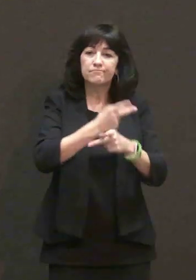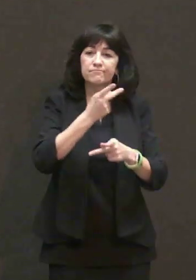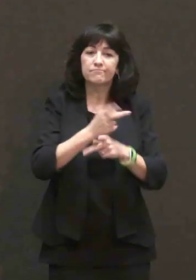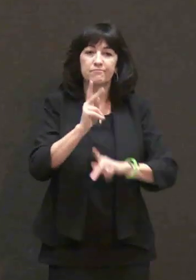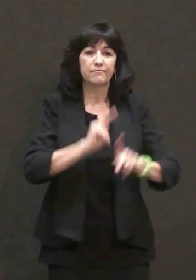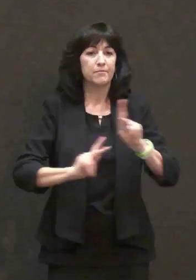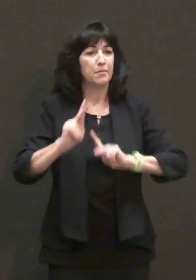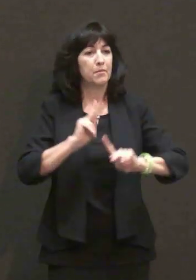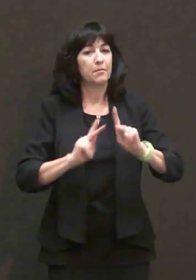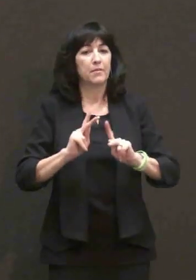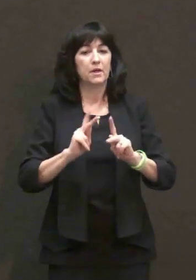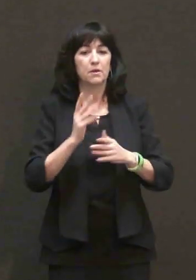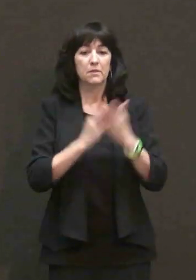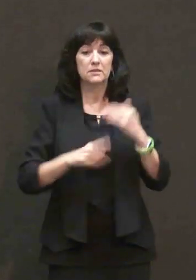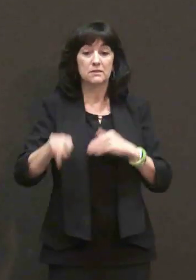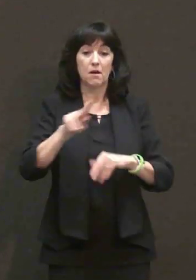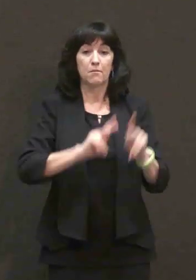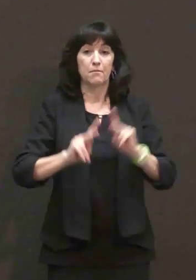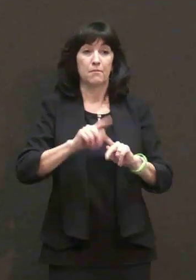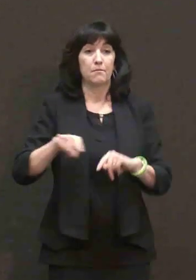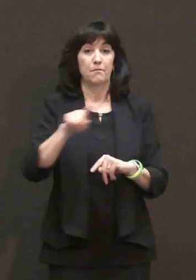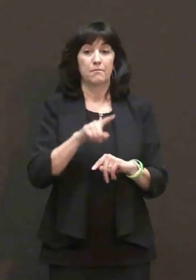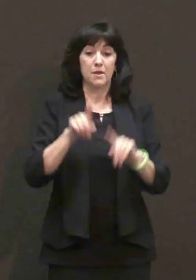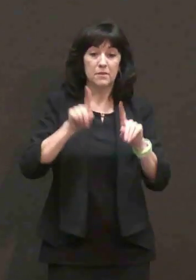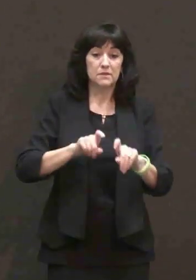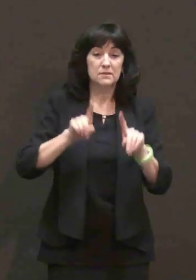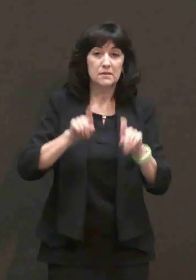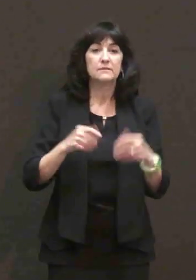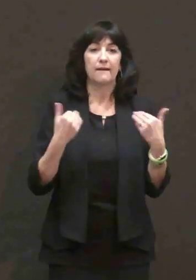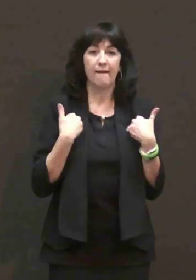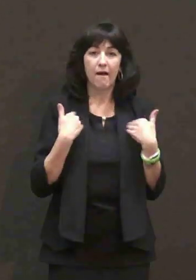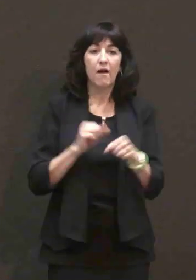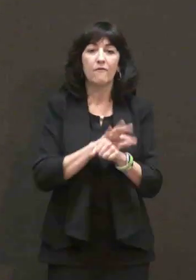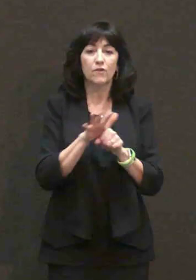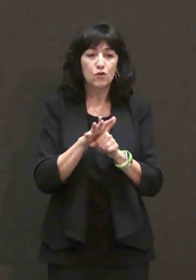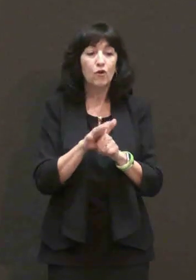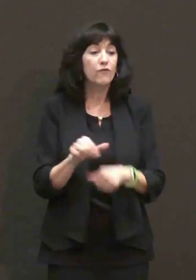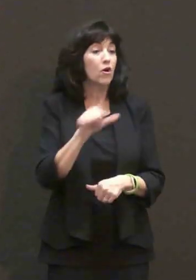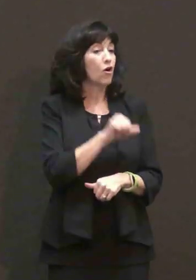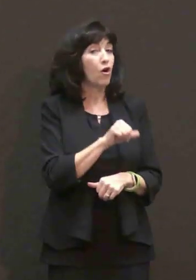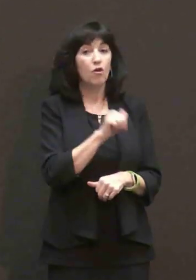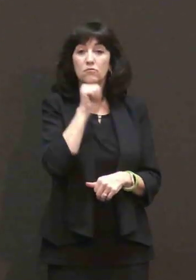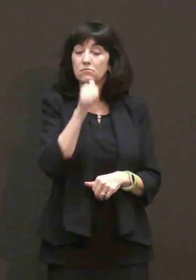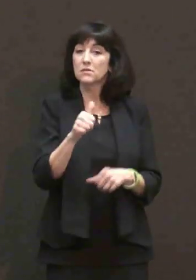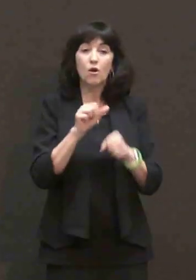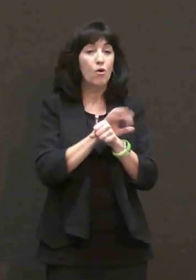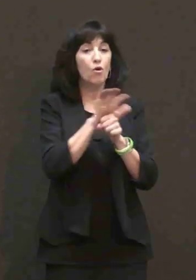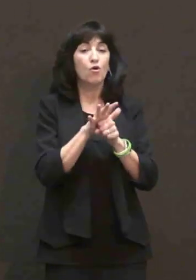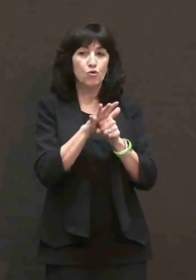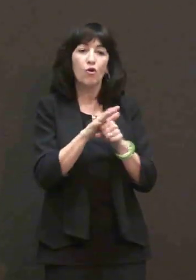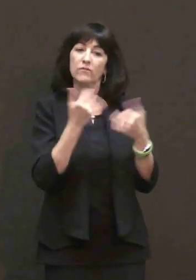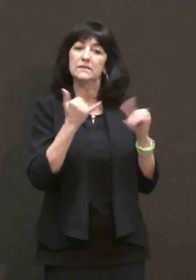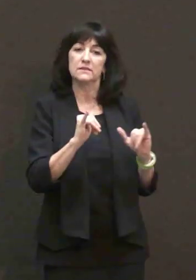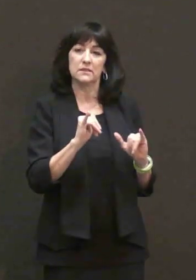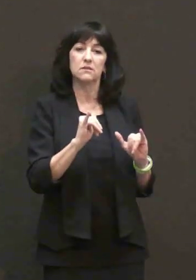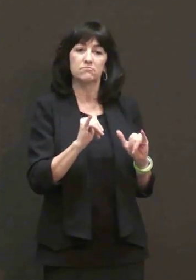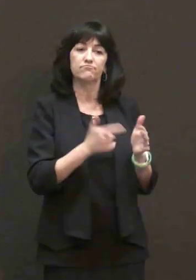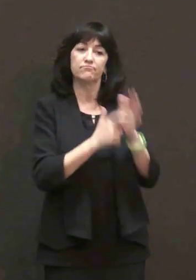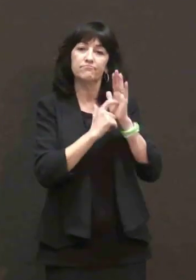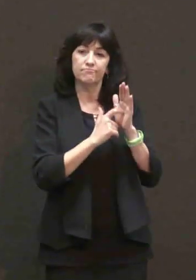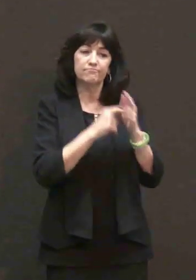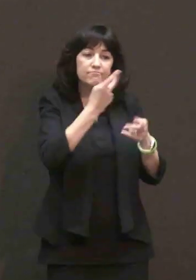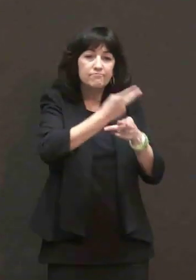who are getting tested and are positive, others who are not but are treated in the hospital. They're doing a wonderful job. They're standing